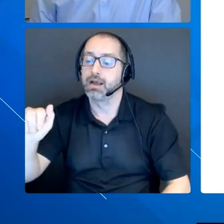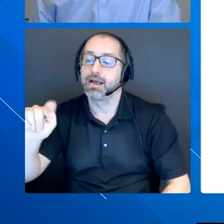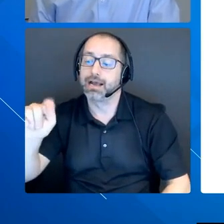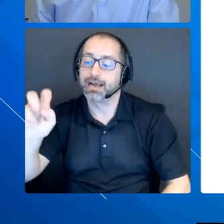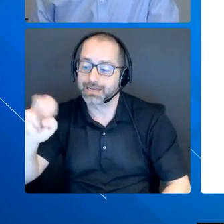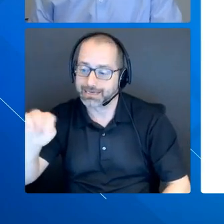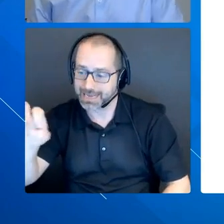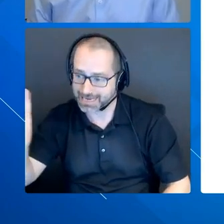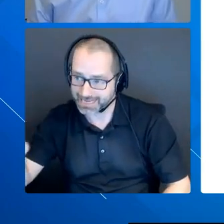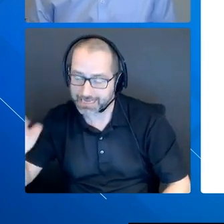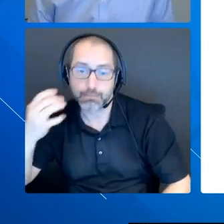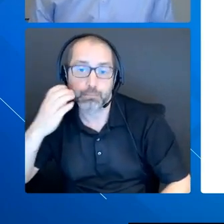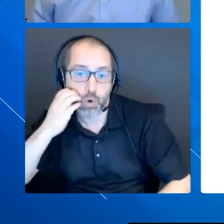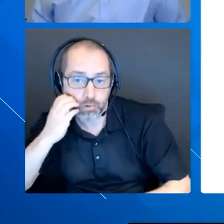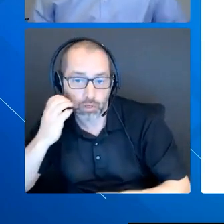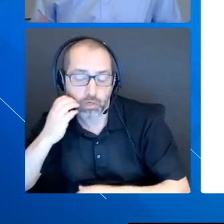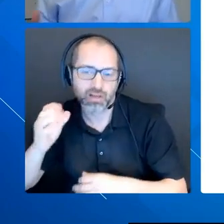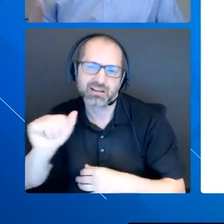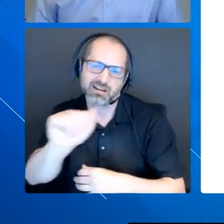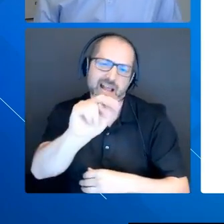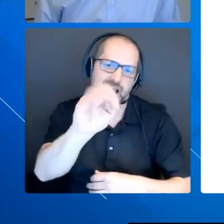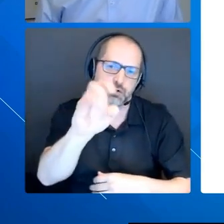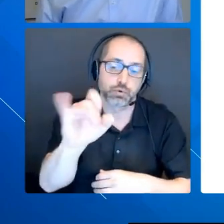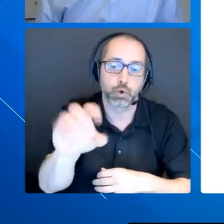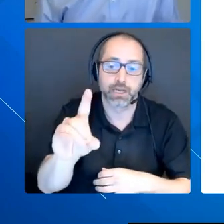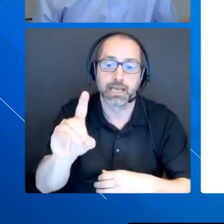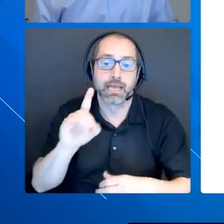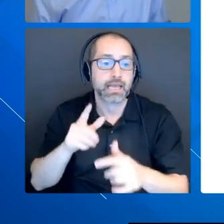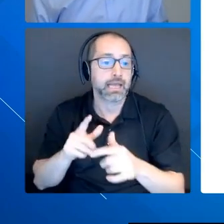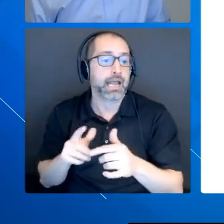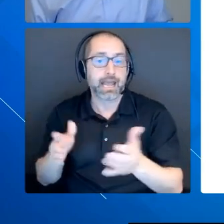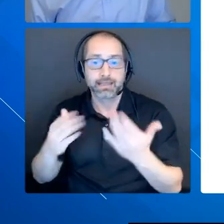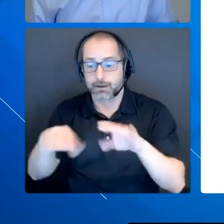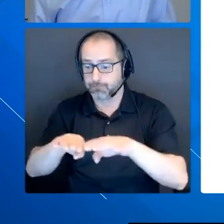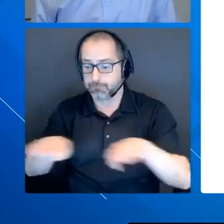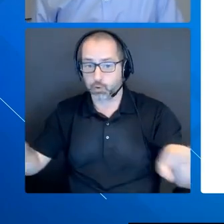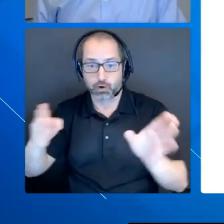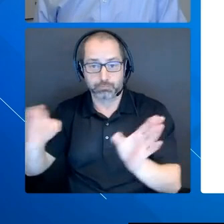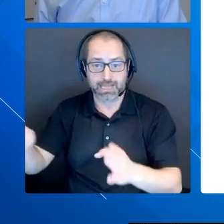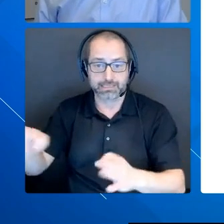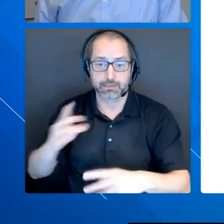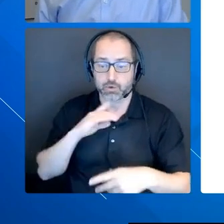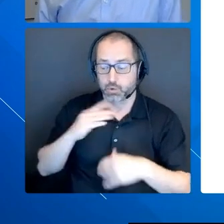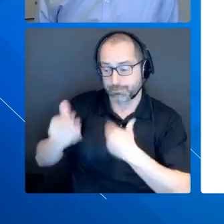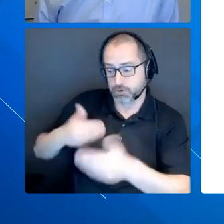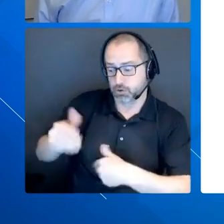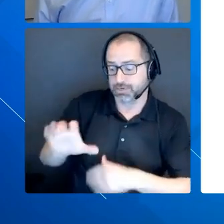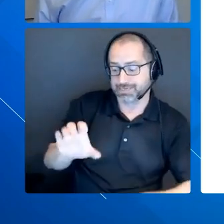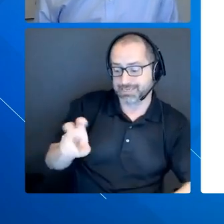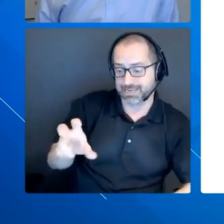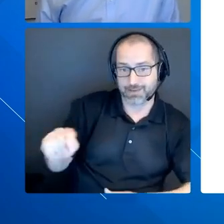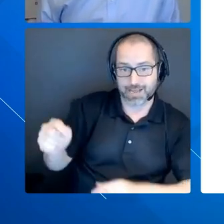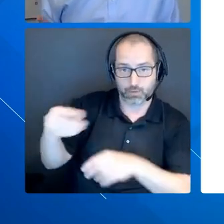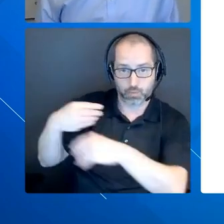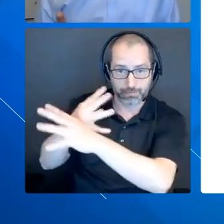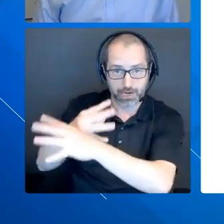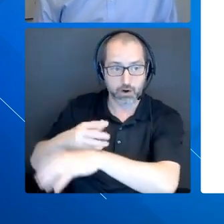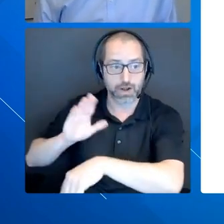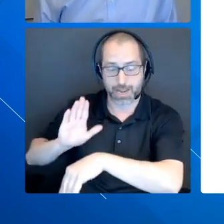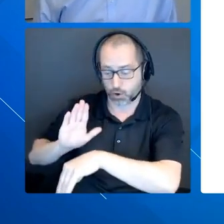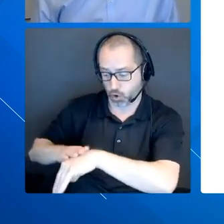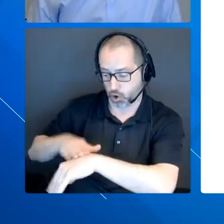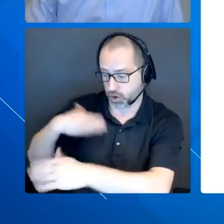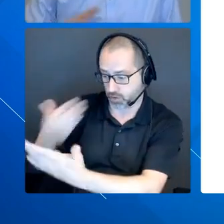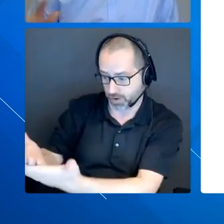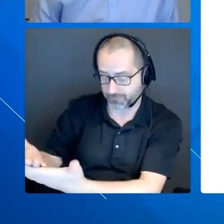floor plans. In progress, literally right now, is Cvent webinar and on arrival. And by hopefully